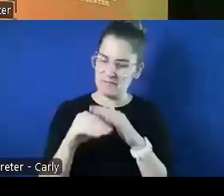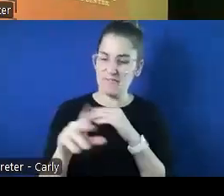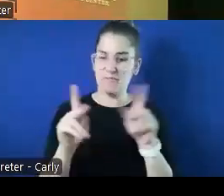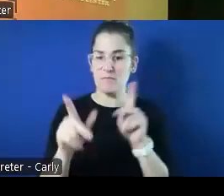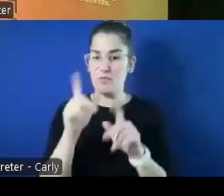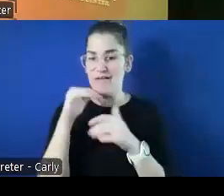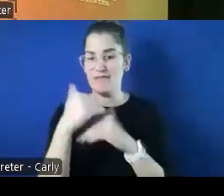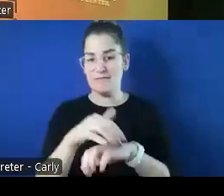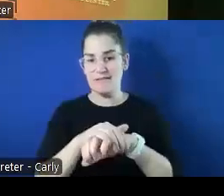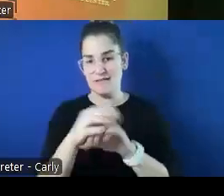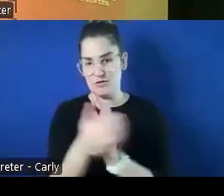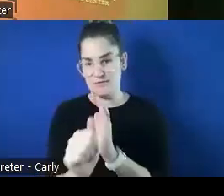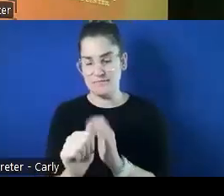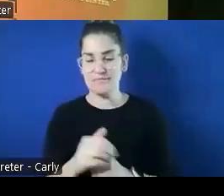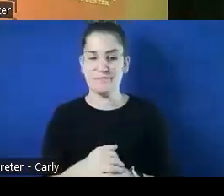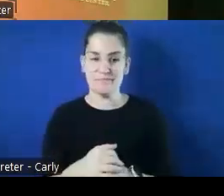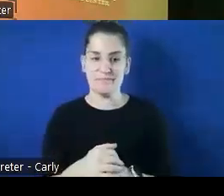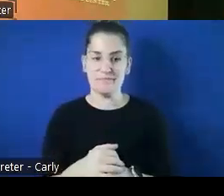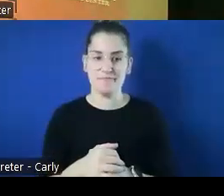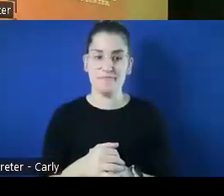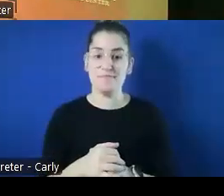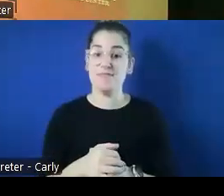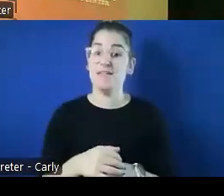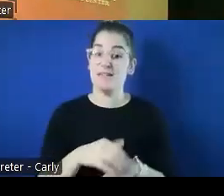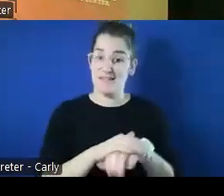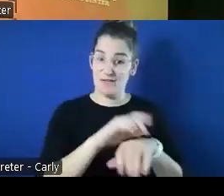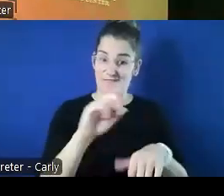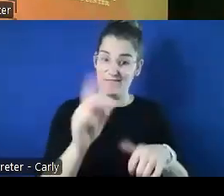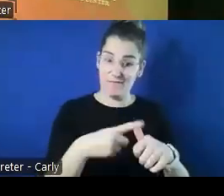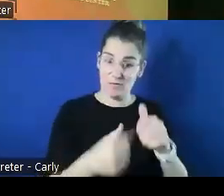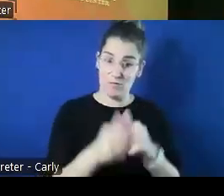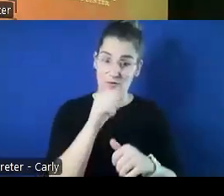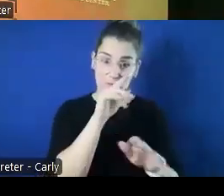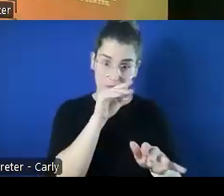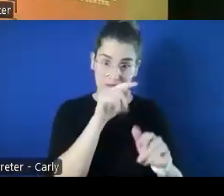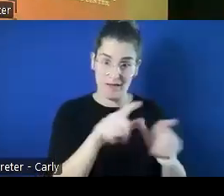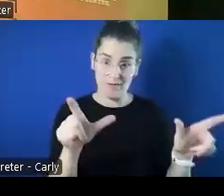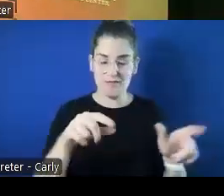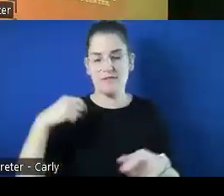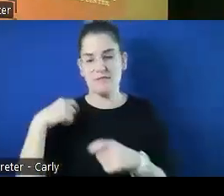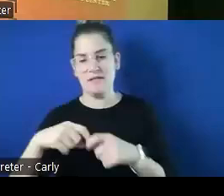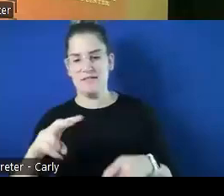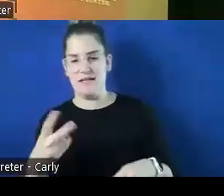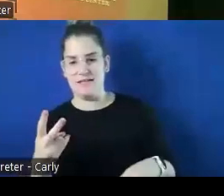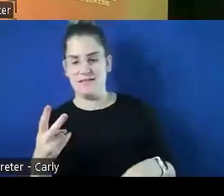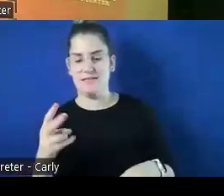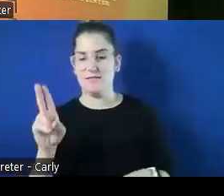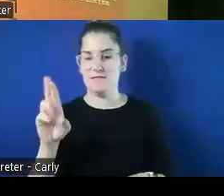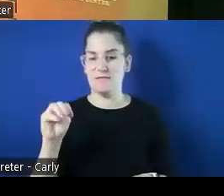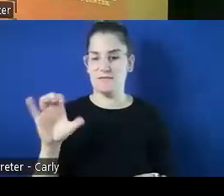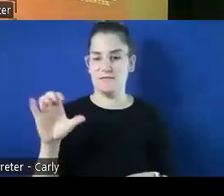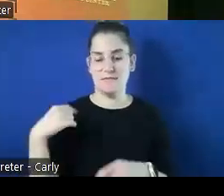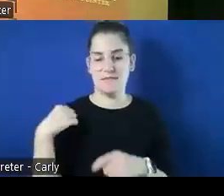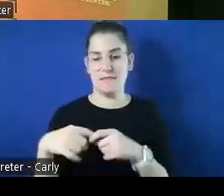proficiency. After English, Spanish is the most spoken language in the United States. URMC Spanish interpreters are linguistic